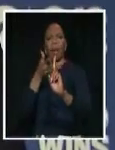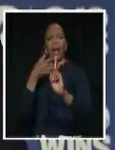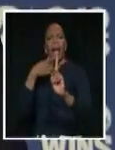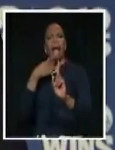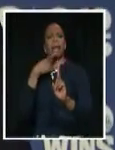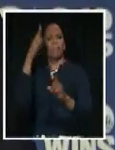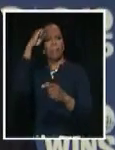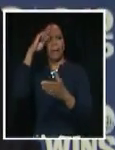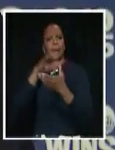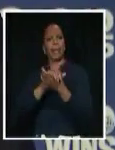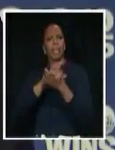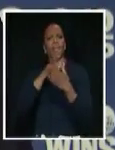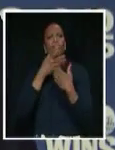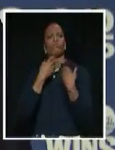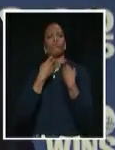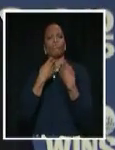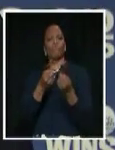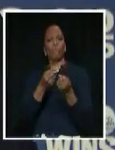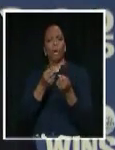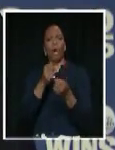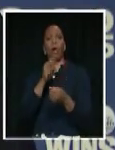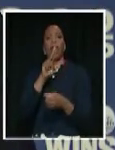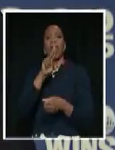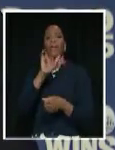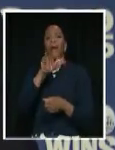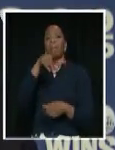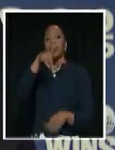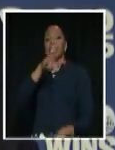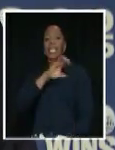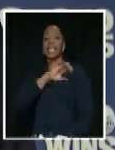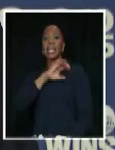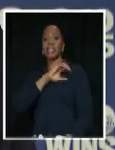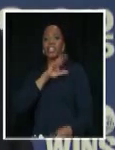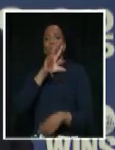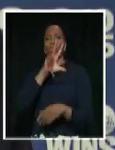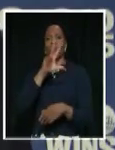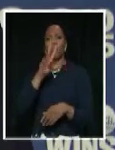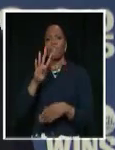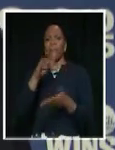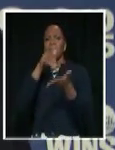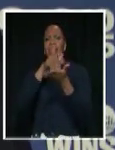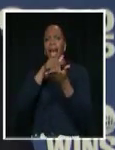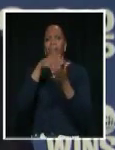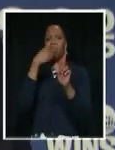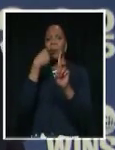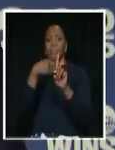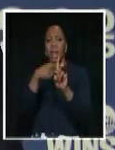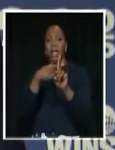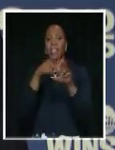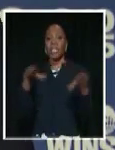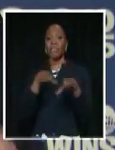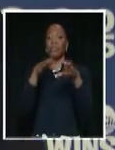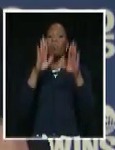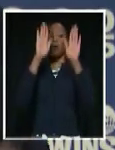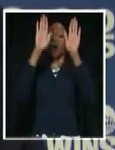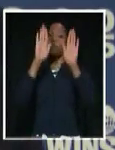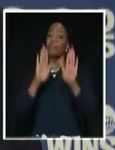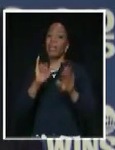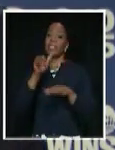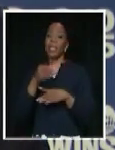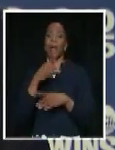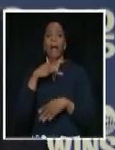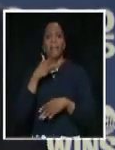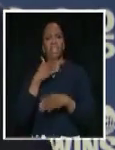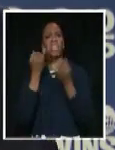strong NYPD, 34,000 plus officers with the tools they need to do the job, and the NYPD is doing a great job. I believe an